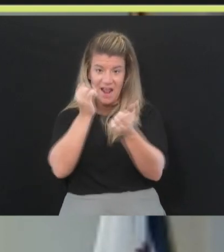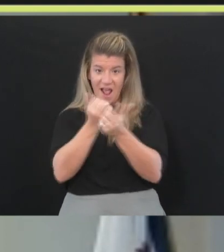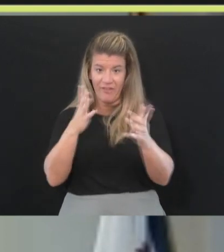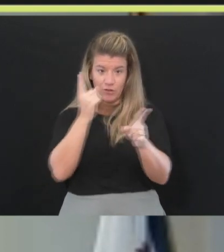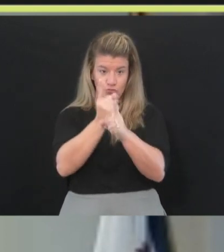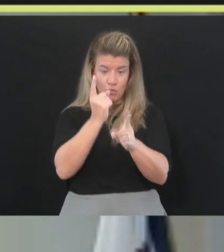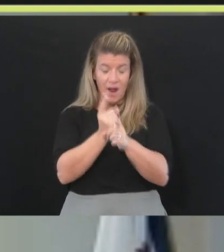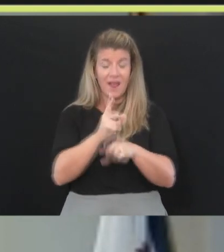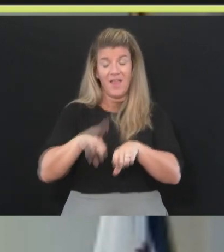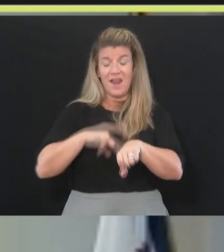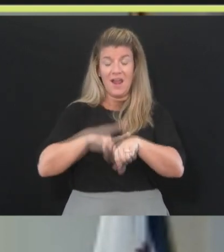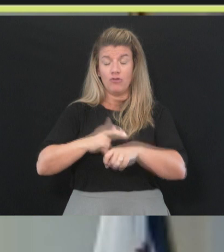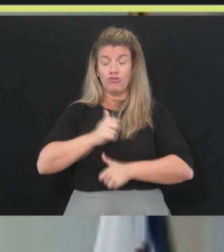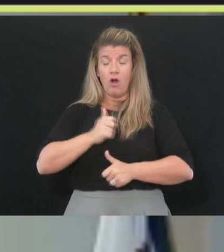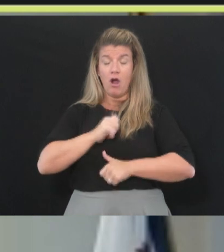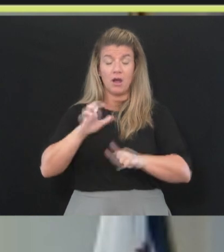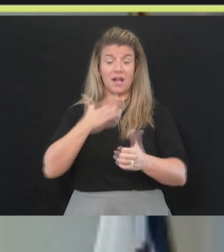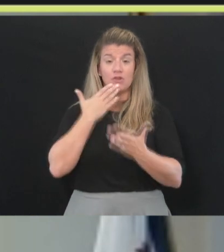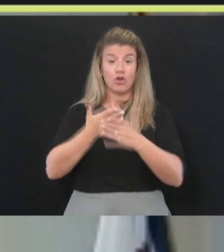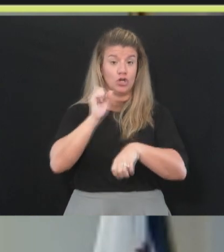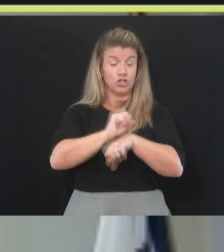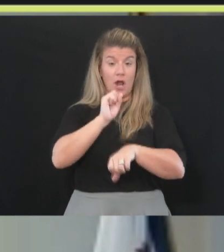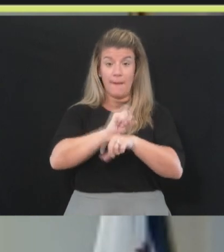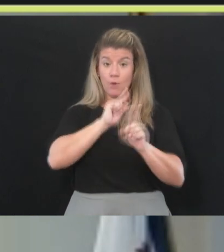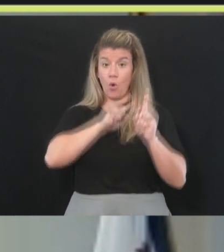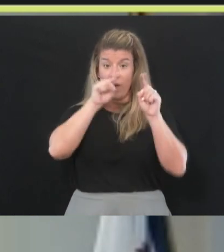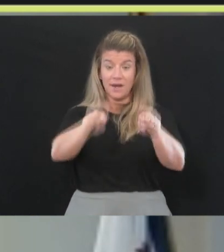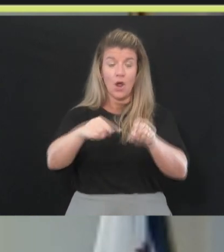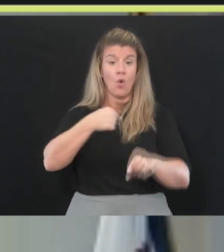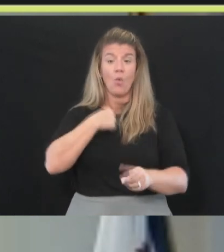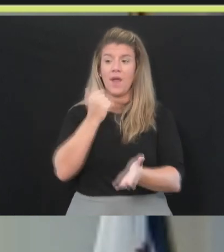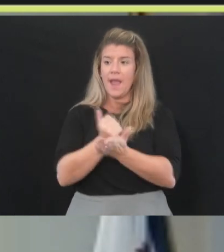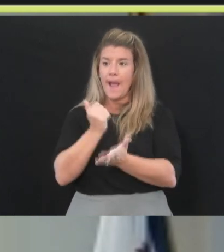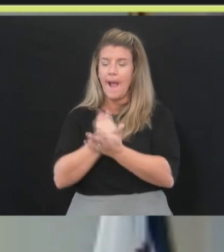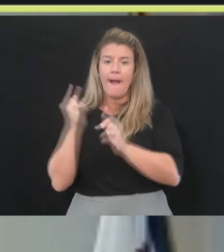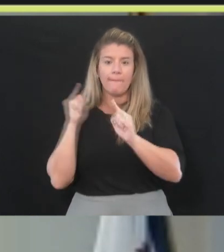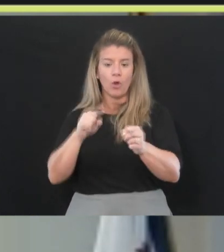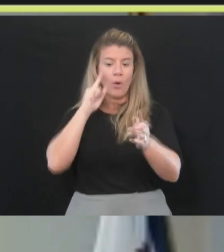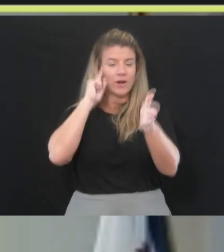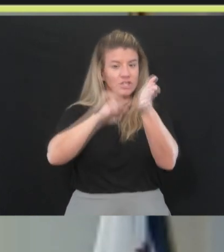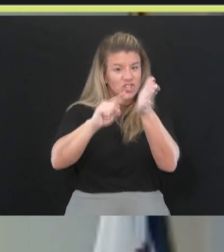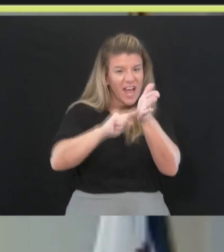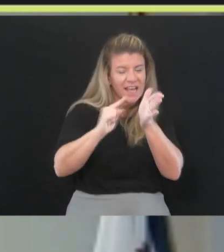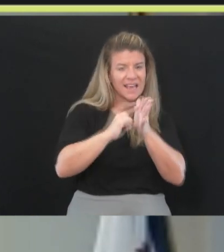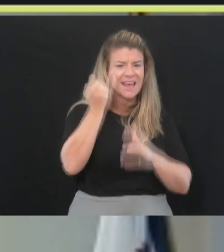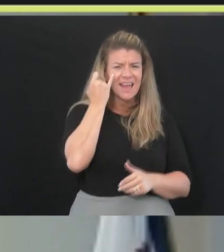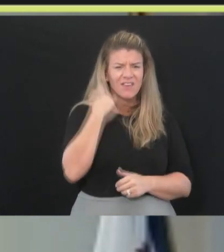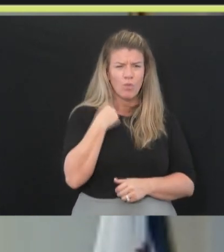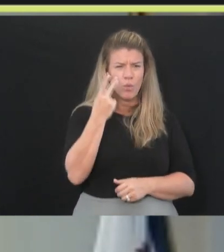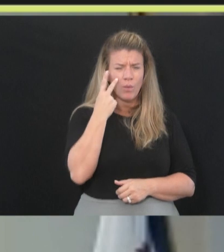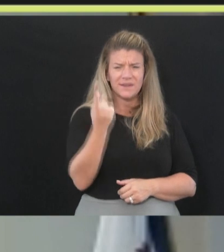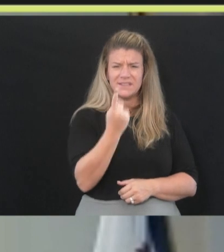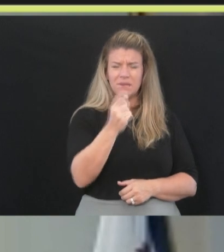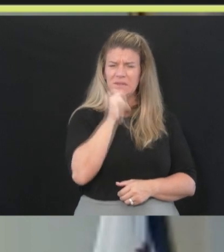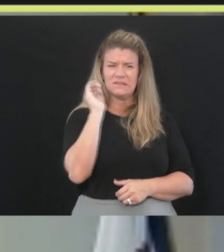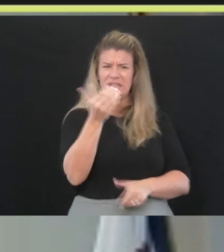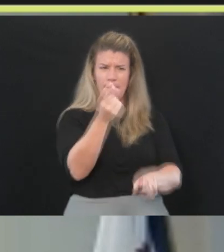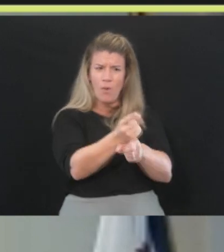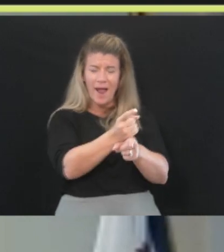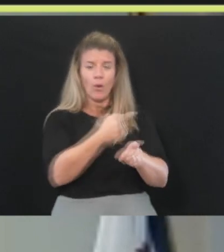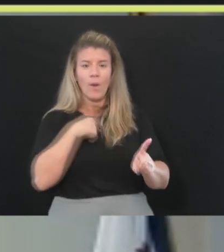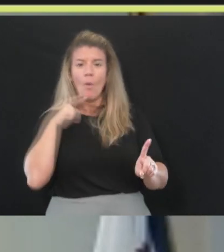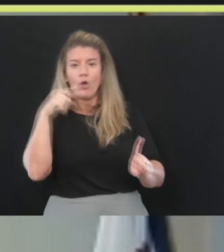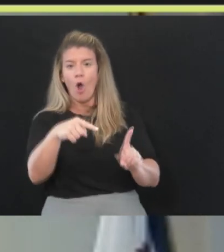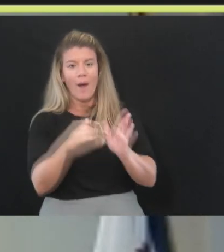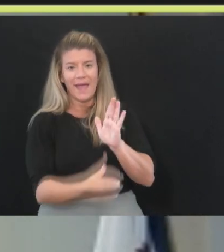to go in and help them and go back in to check things. If we see something that doesn't seem in line, we go back in again